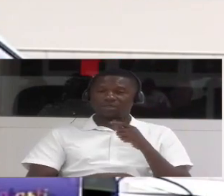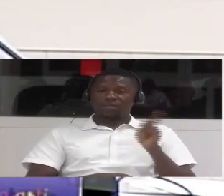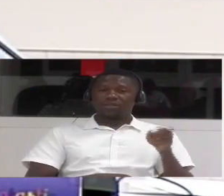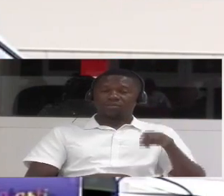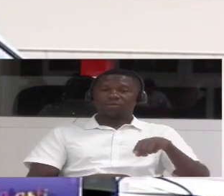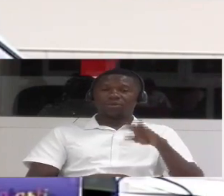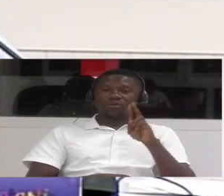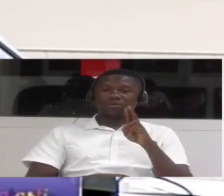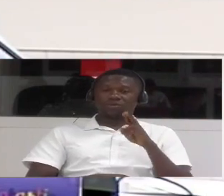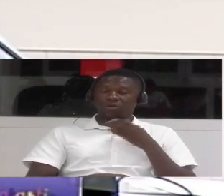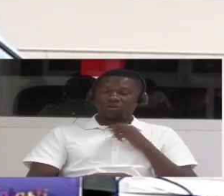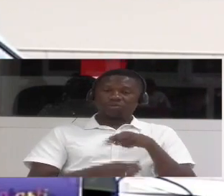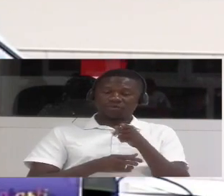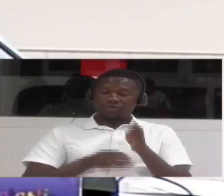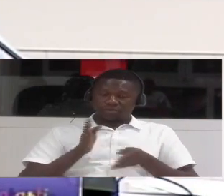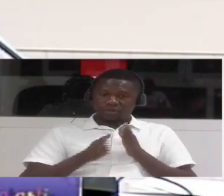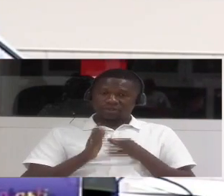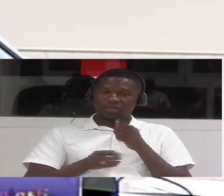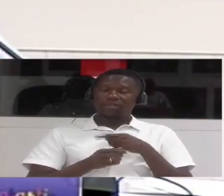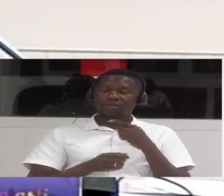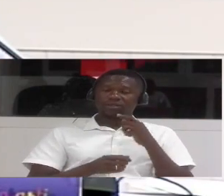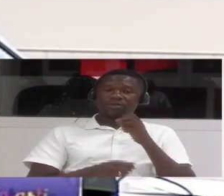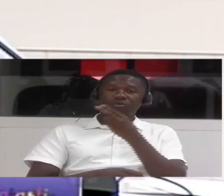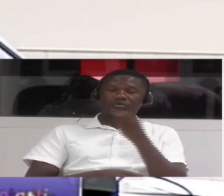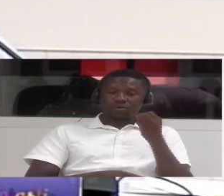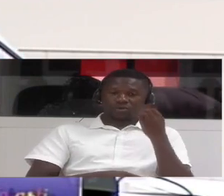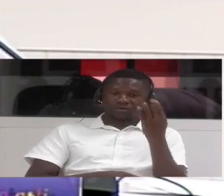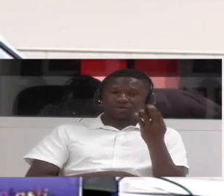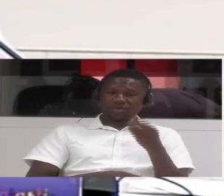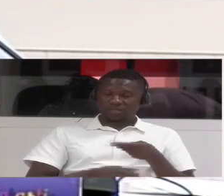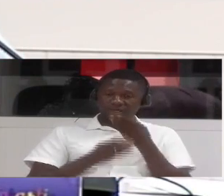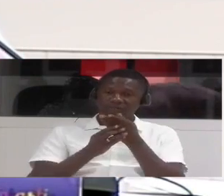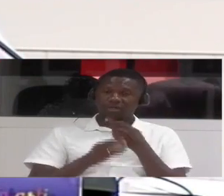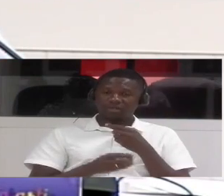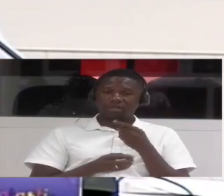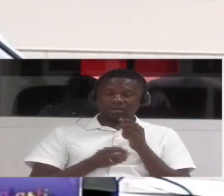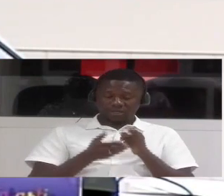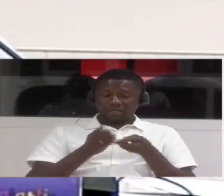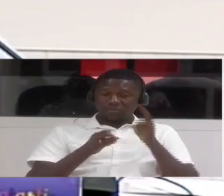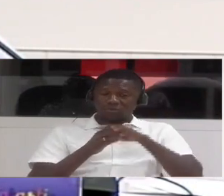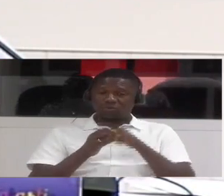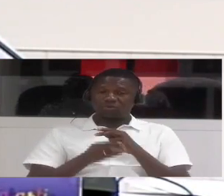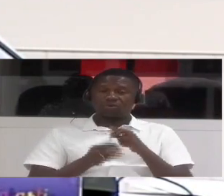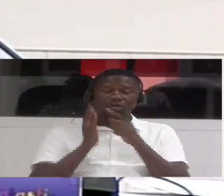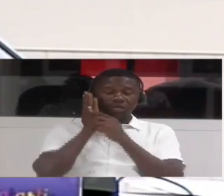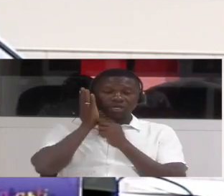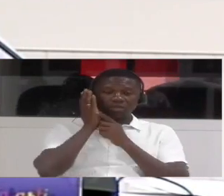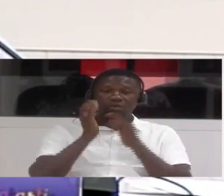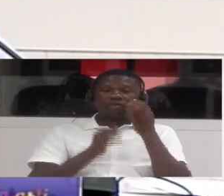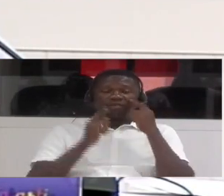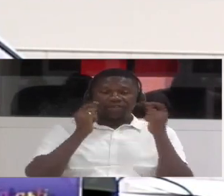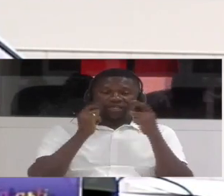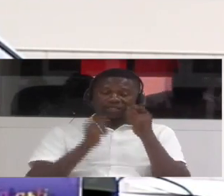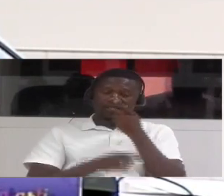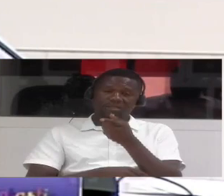in 2004, then he gave that story to Radio France. It was a phone-in interview which he gave,